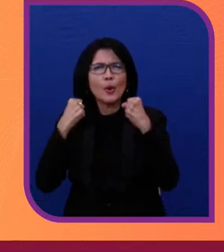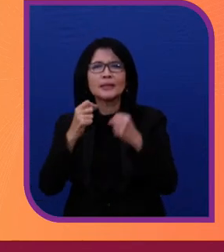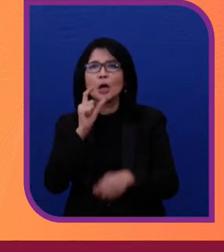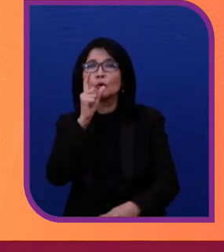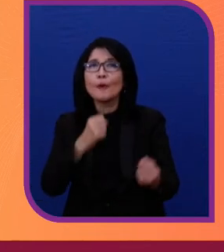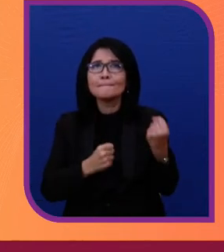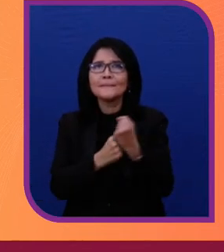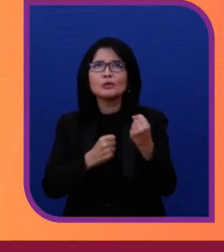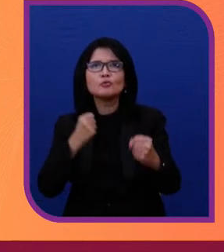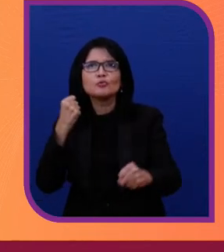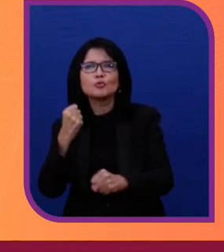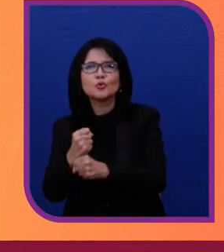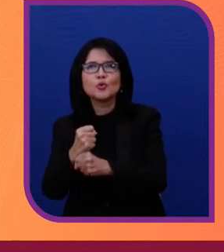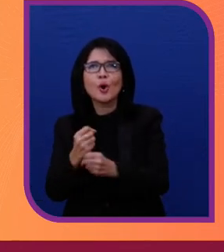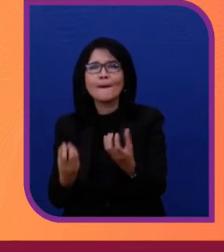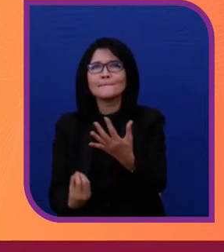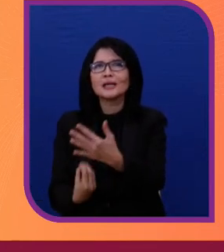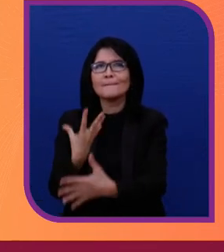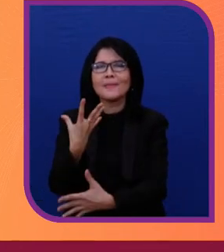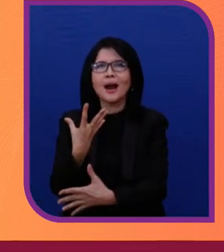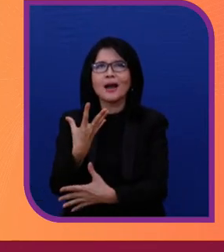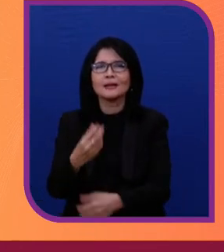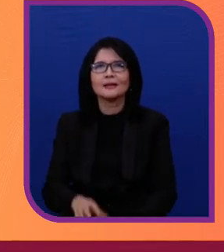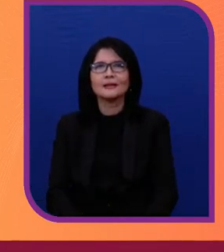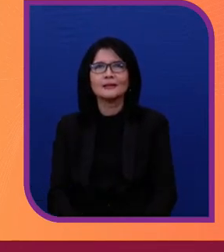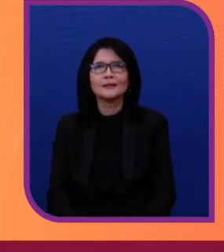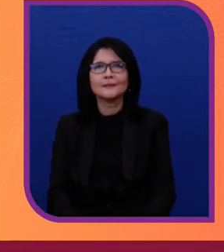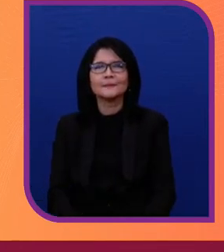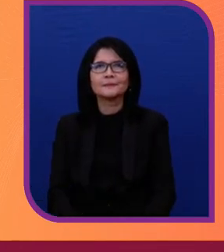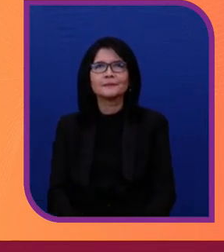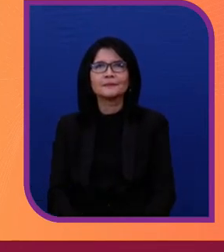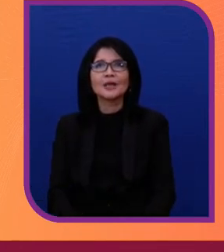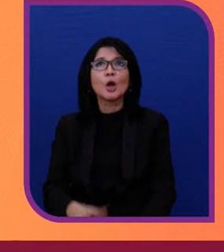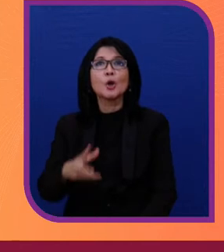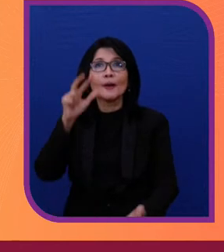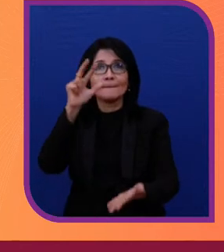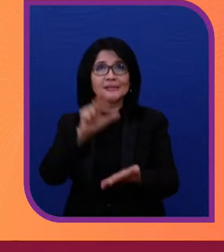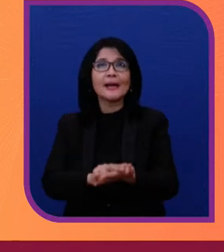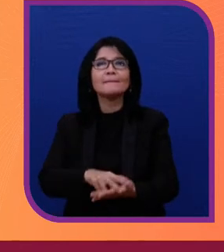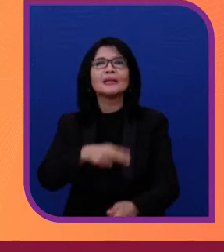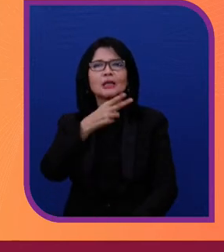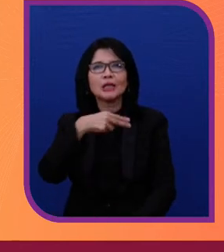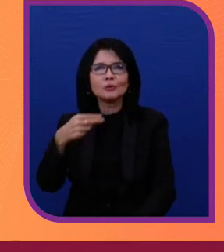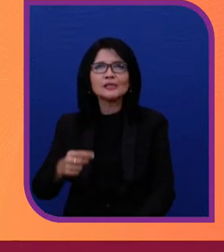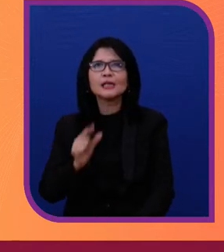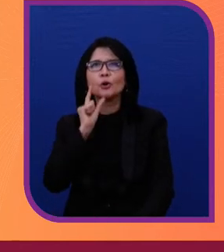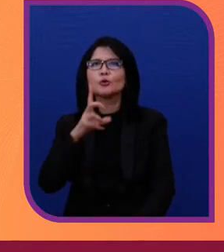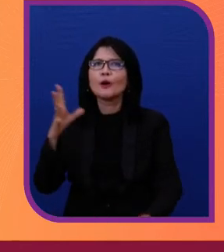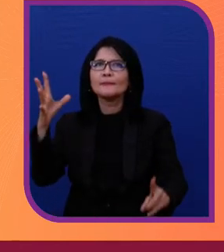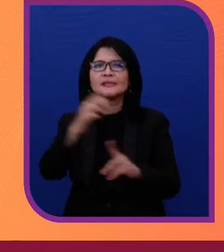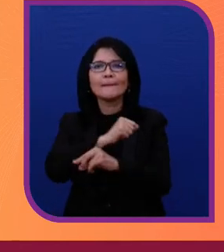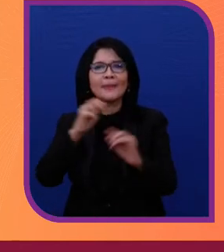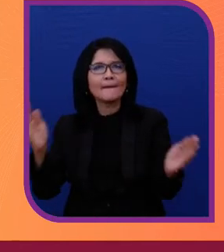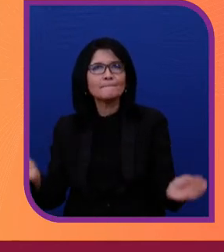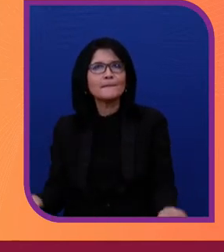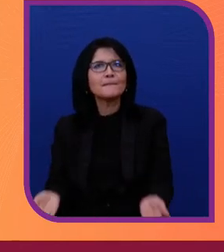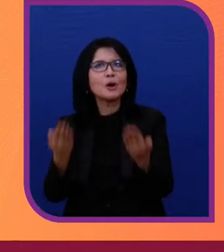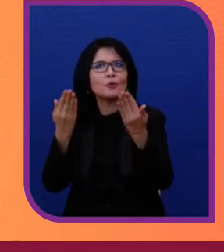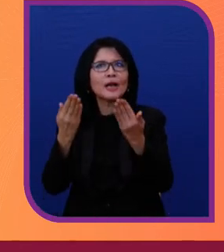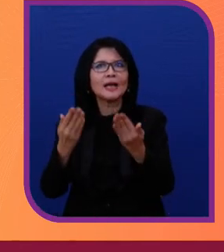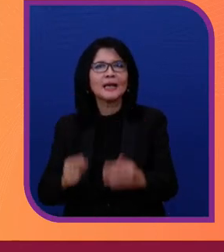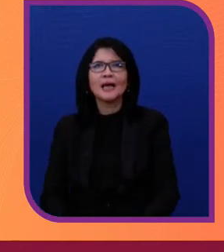very maintaining the sustainable development through the energy LTD no so we have some facilities